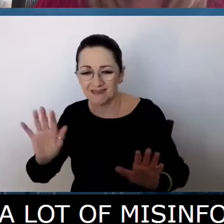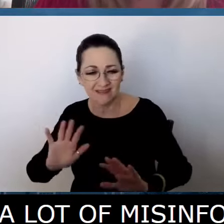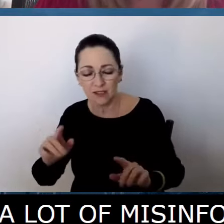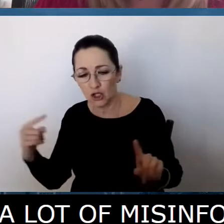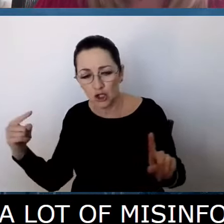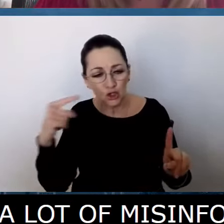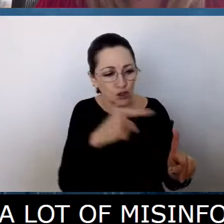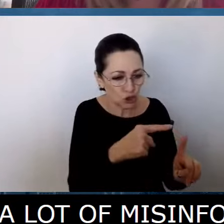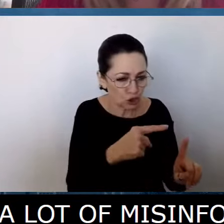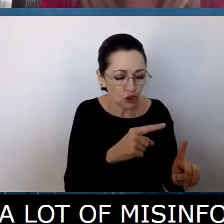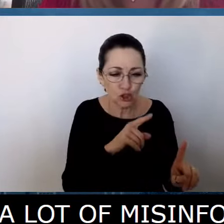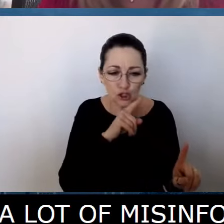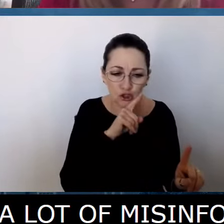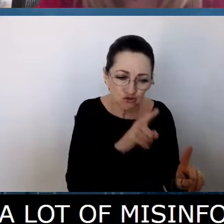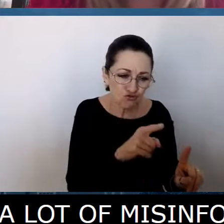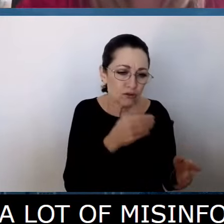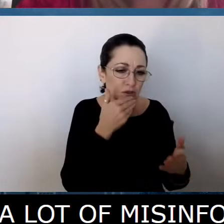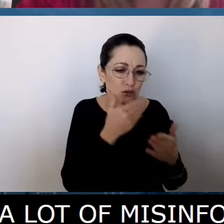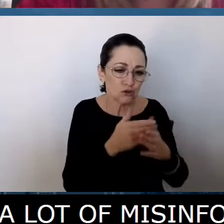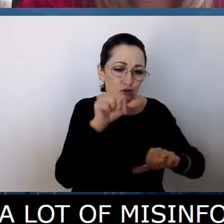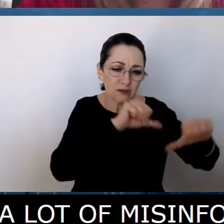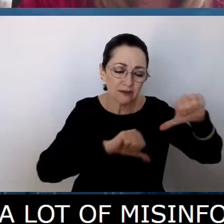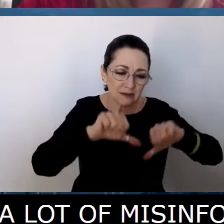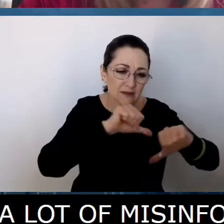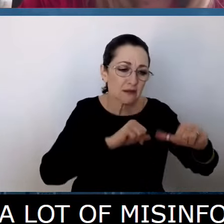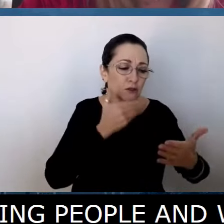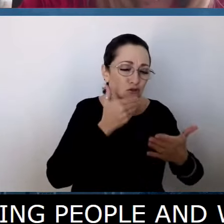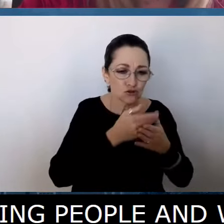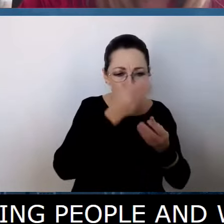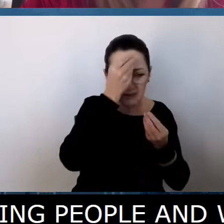at the real science as they make their decisions.